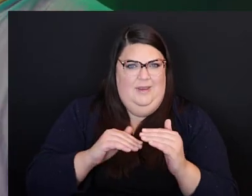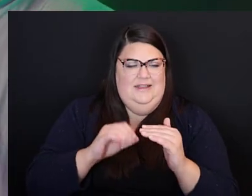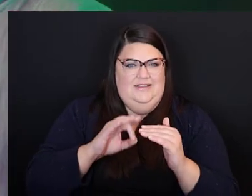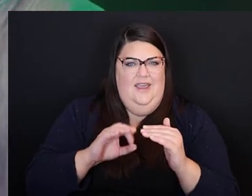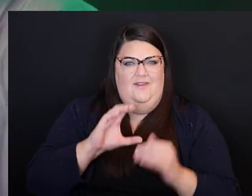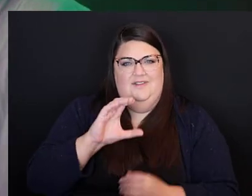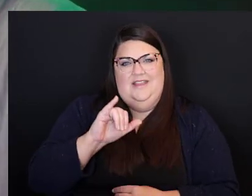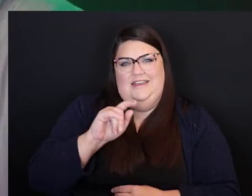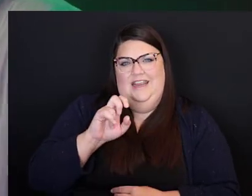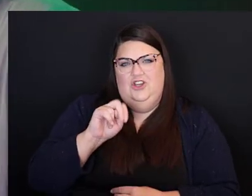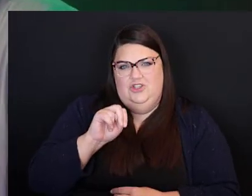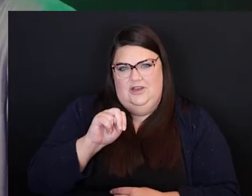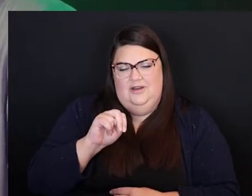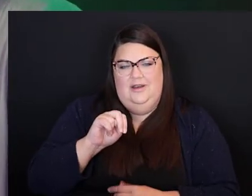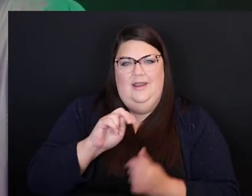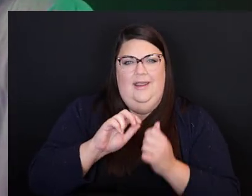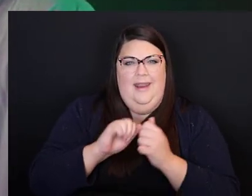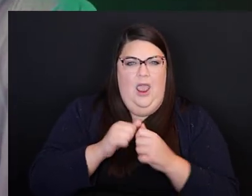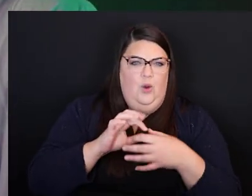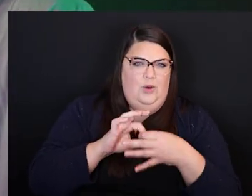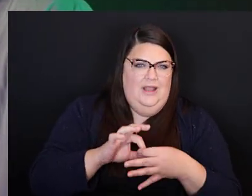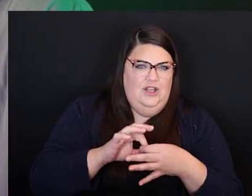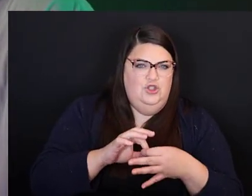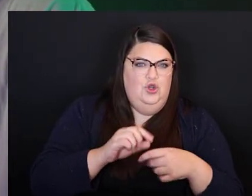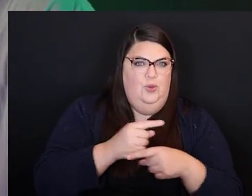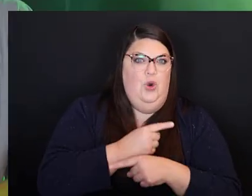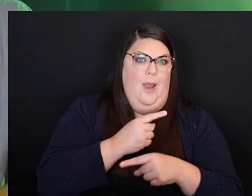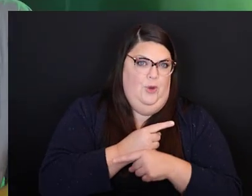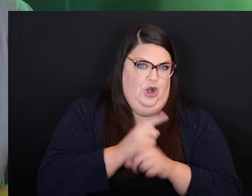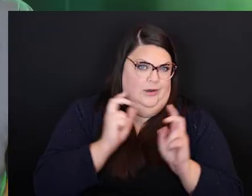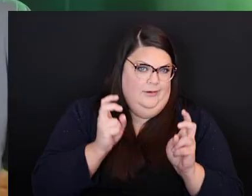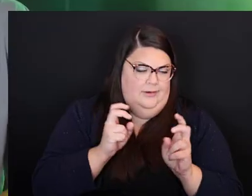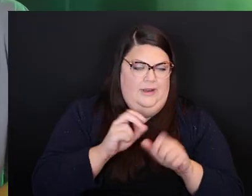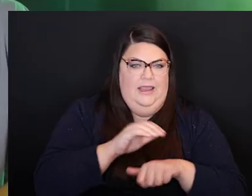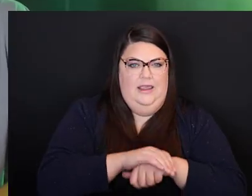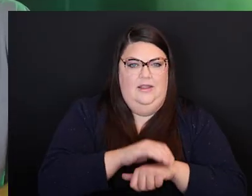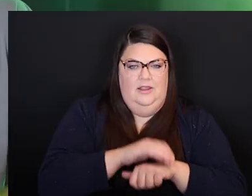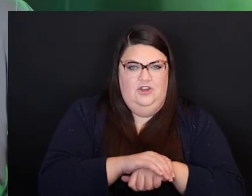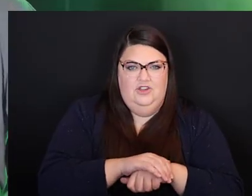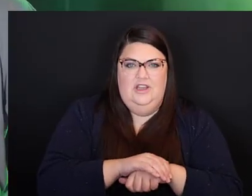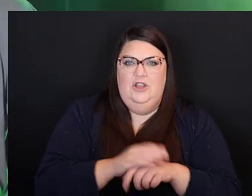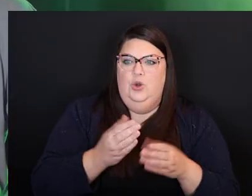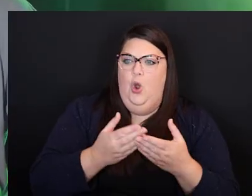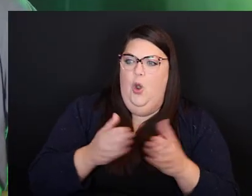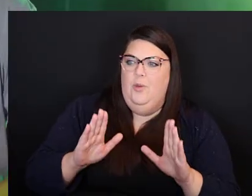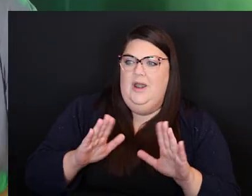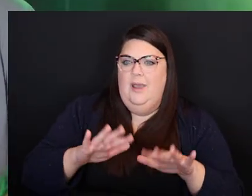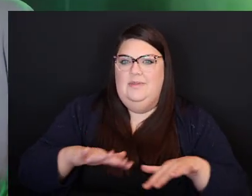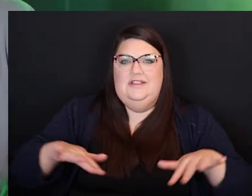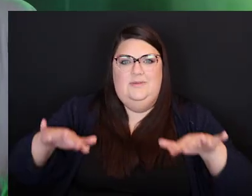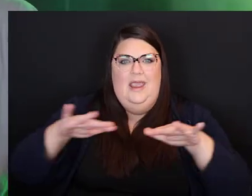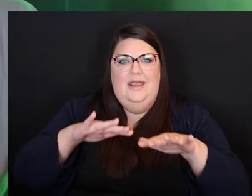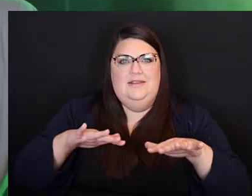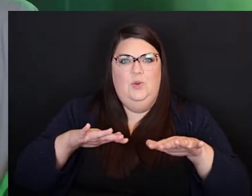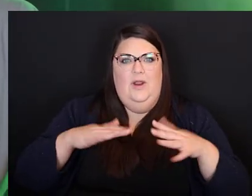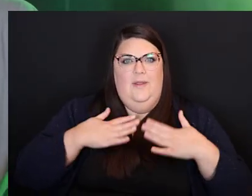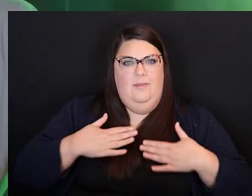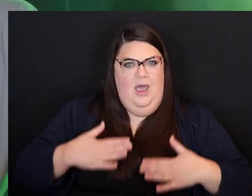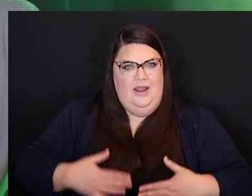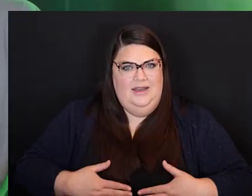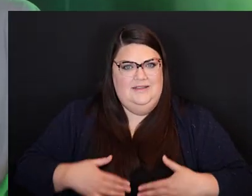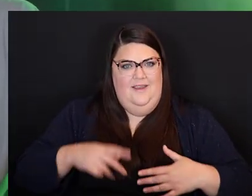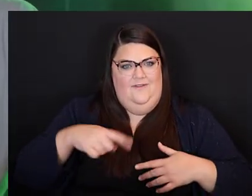of citation and the relationship to proper English to open up a space where the performers' bodies can be